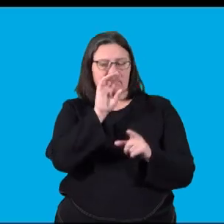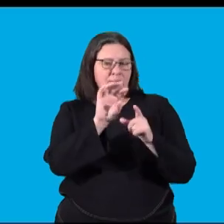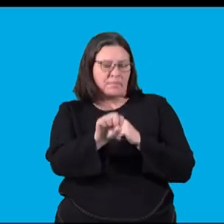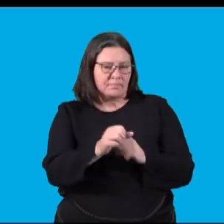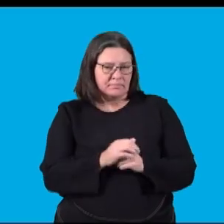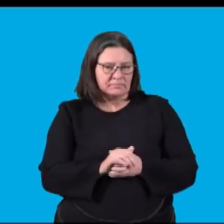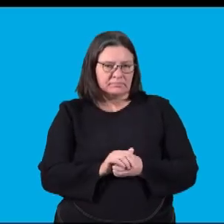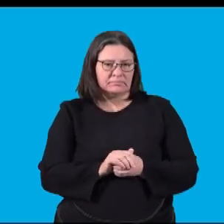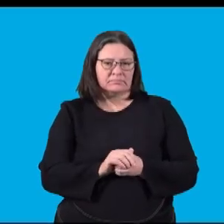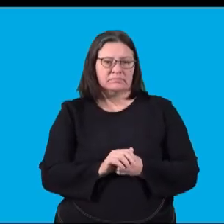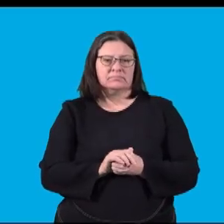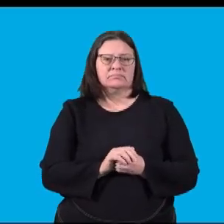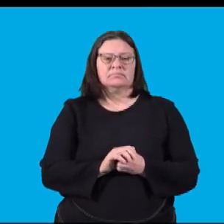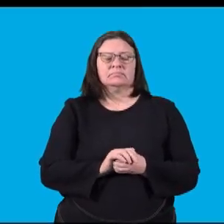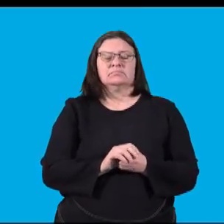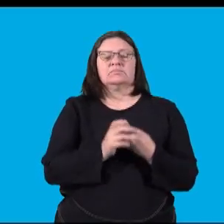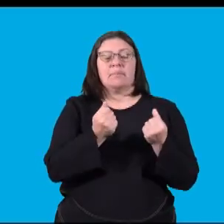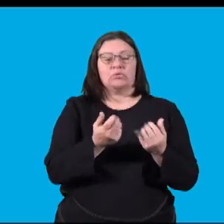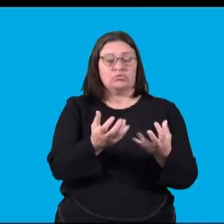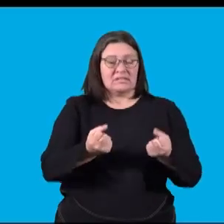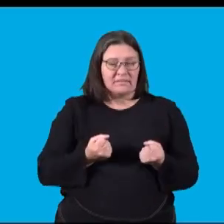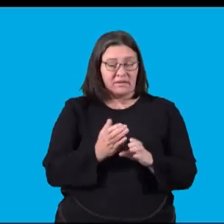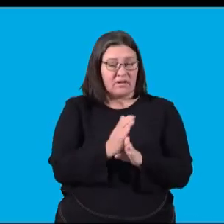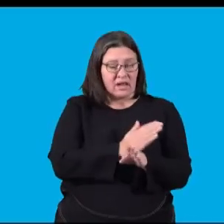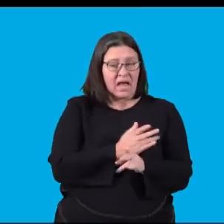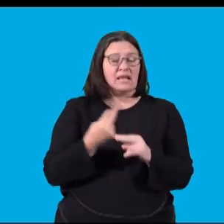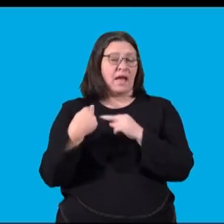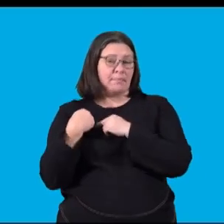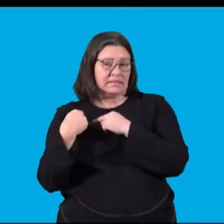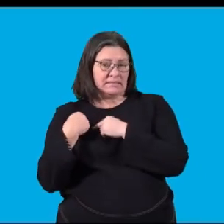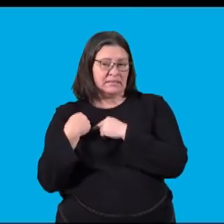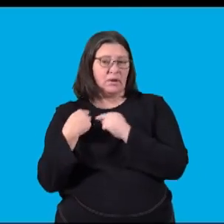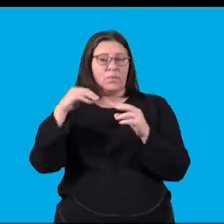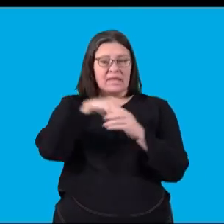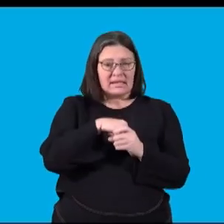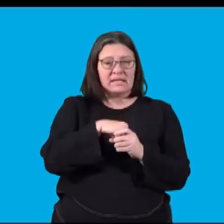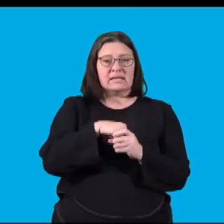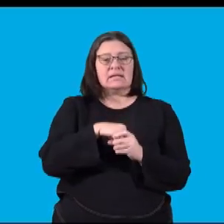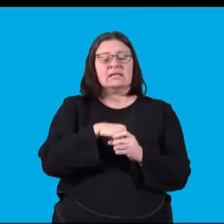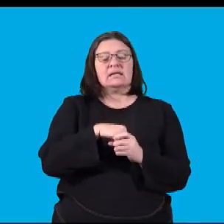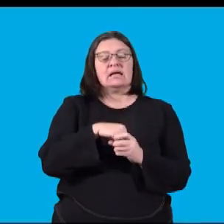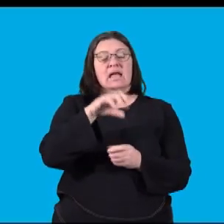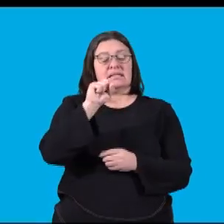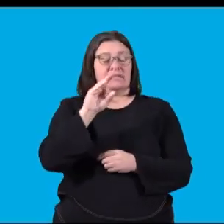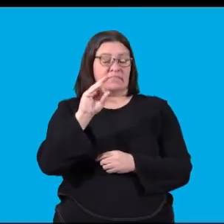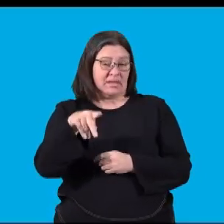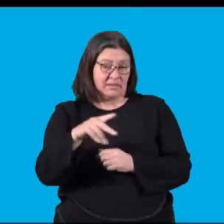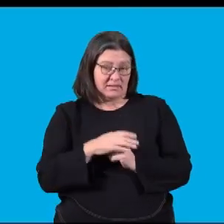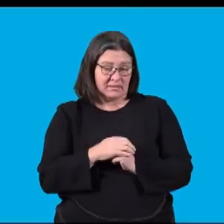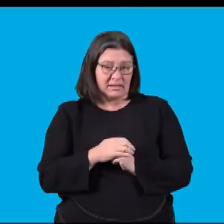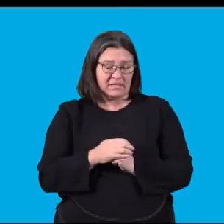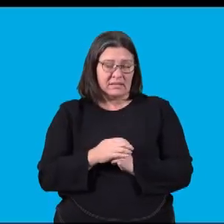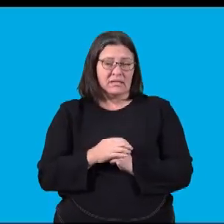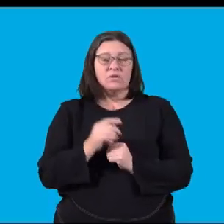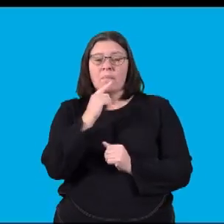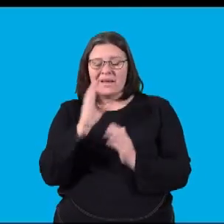find. Recording the amount received in advance as a liability in the statement of financial position. So you have to be able to